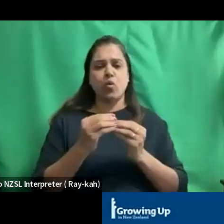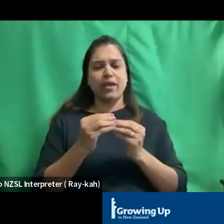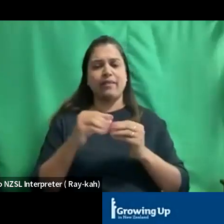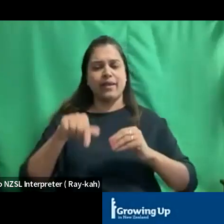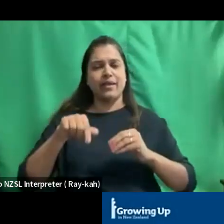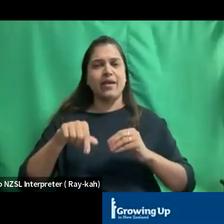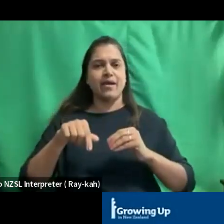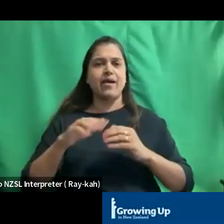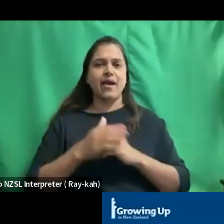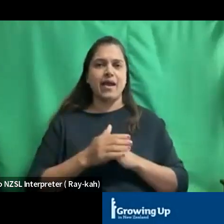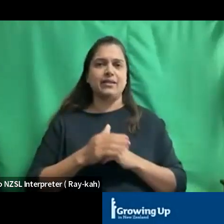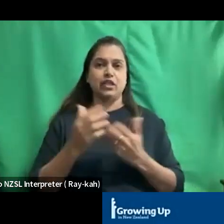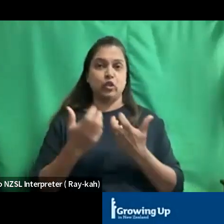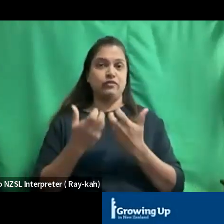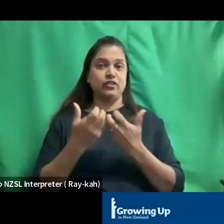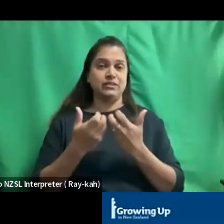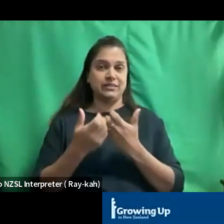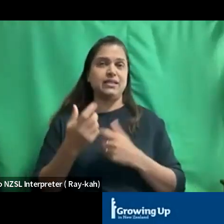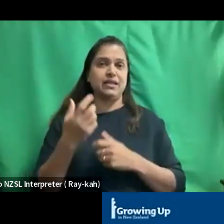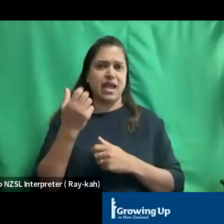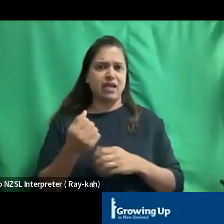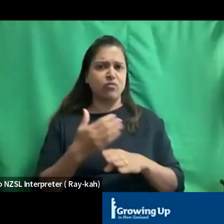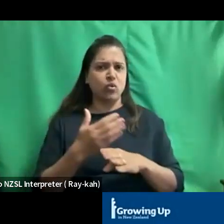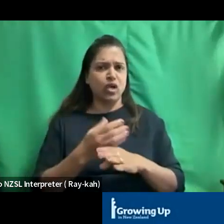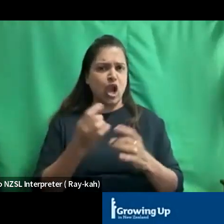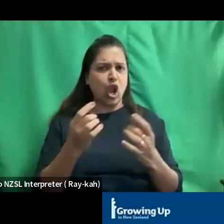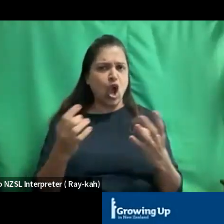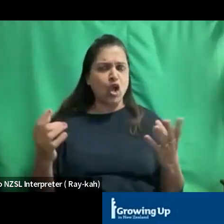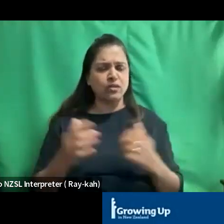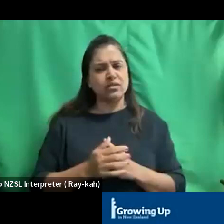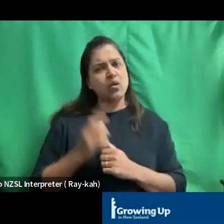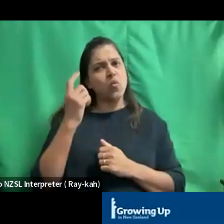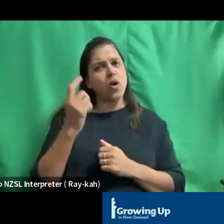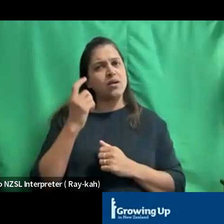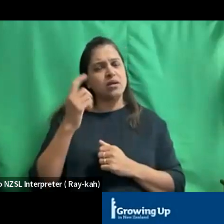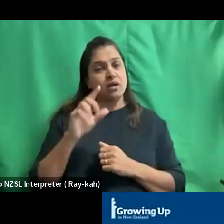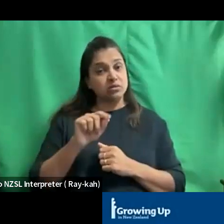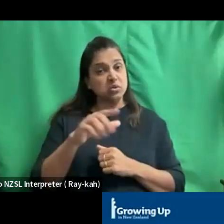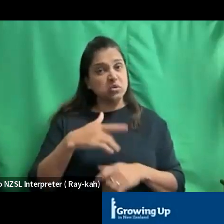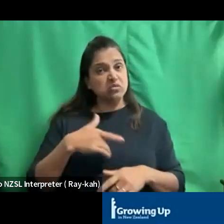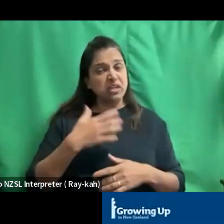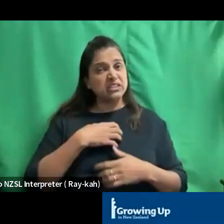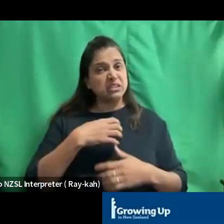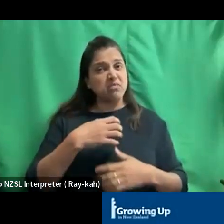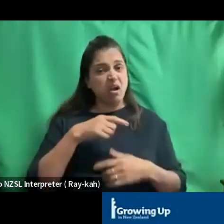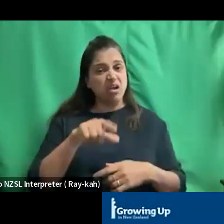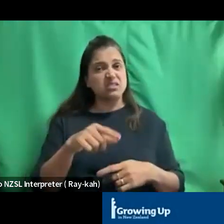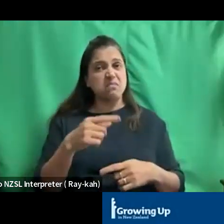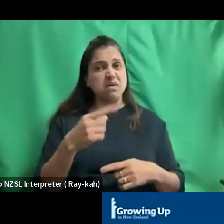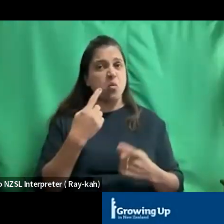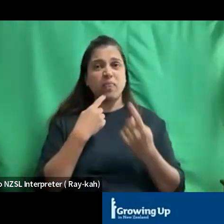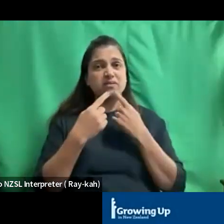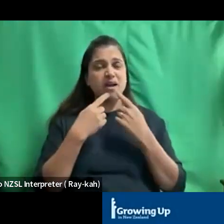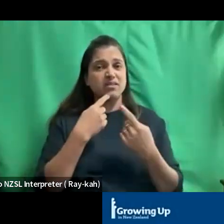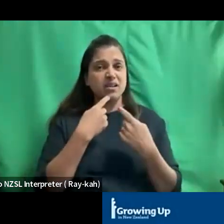Waipapa Taumataro University, and wonder for you, this question of feeling surprised by the data. Does it surprise you given what